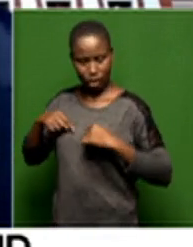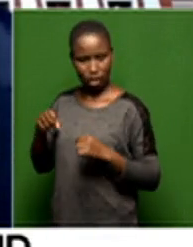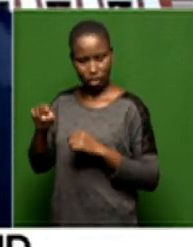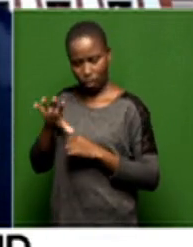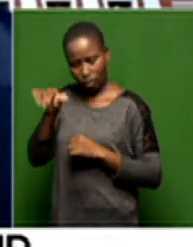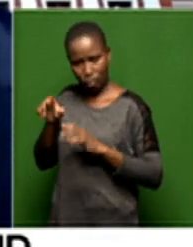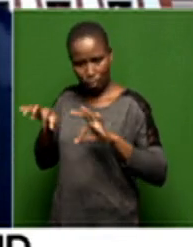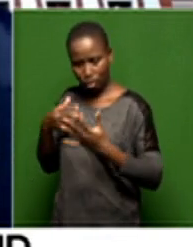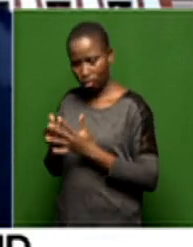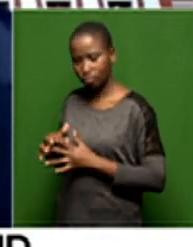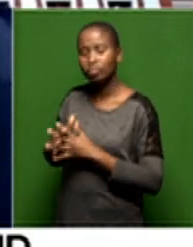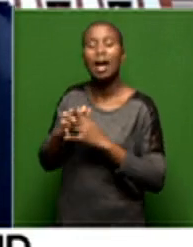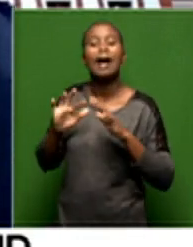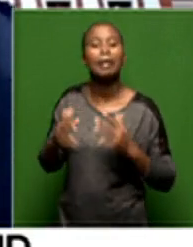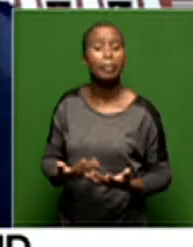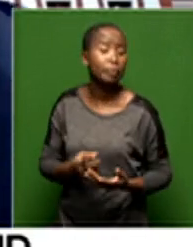unified voice?